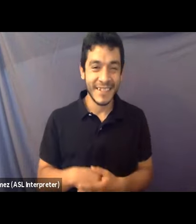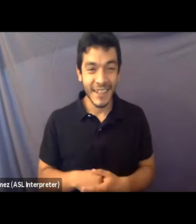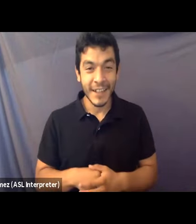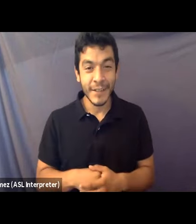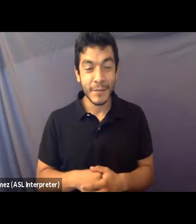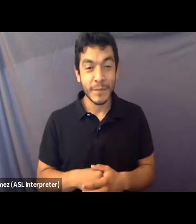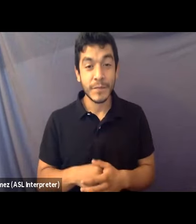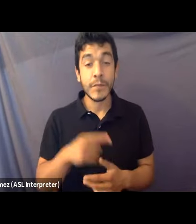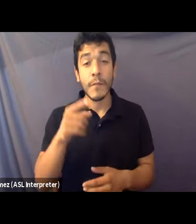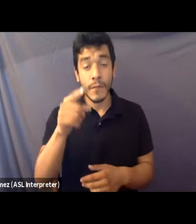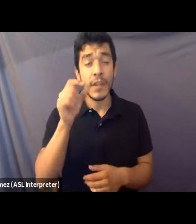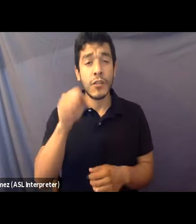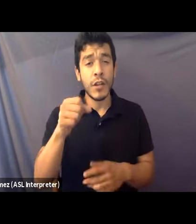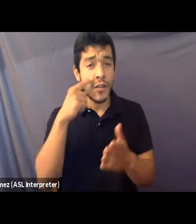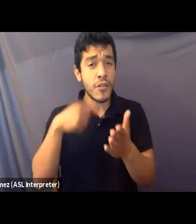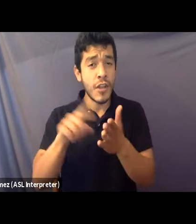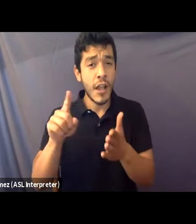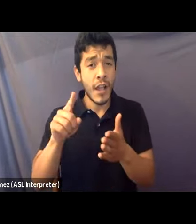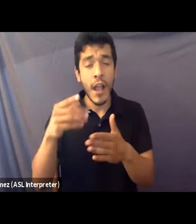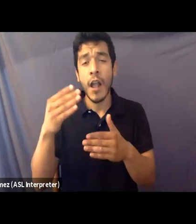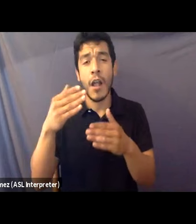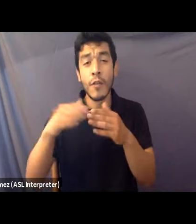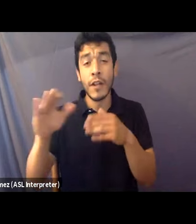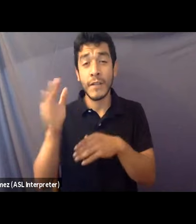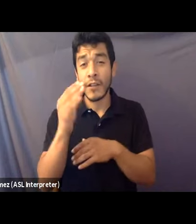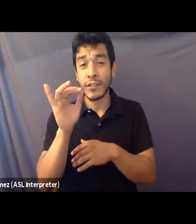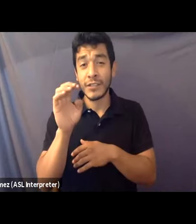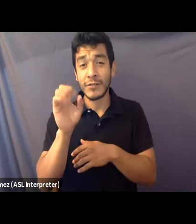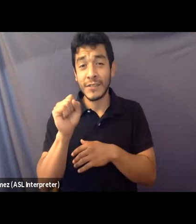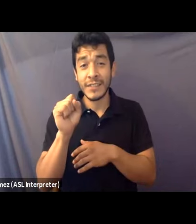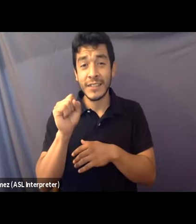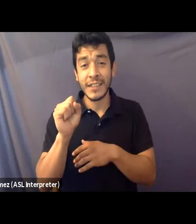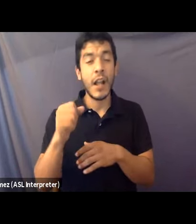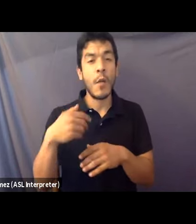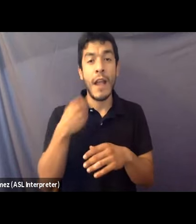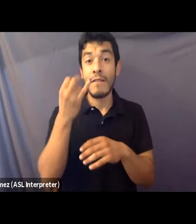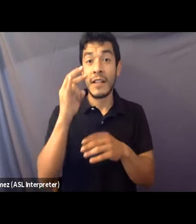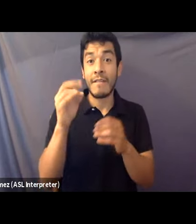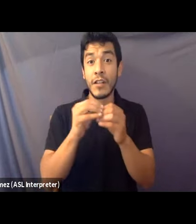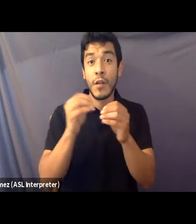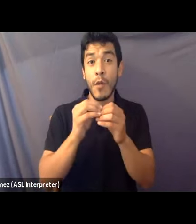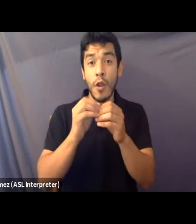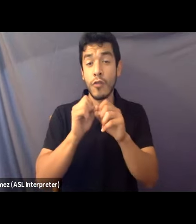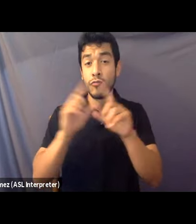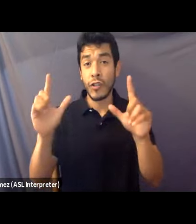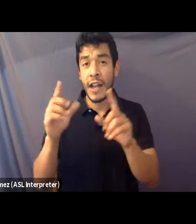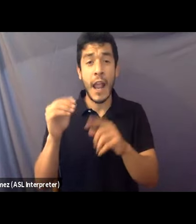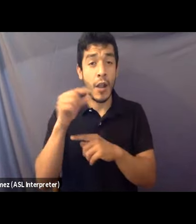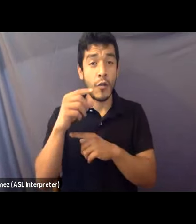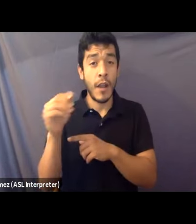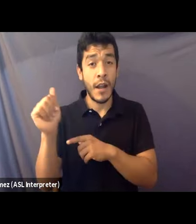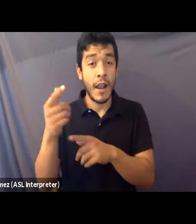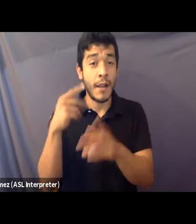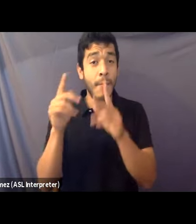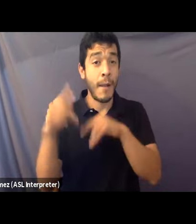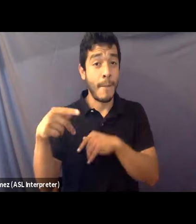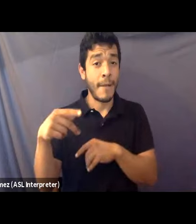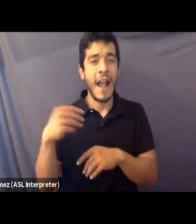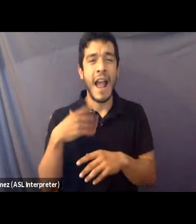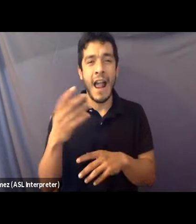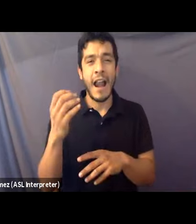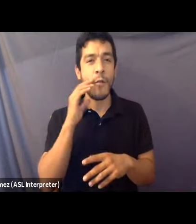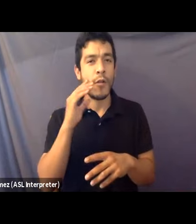You can check out the rest of our series. We have 17 more screenings and Q&As coming up, and I'm sure you're going to love all of